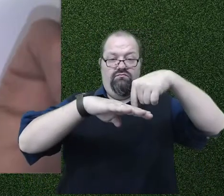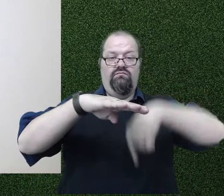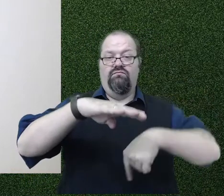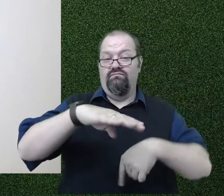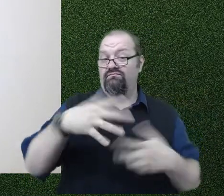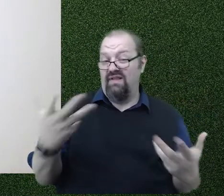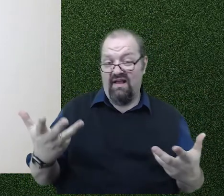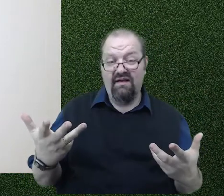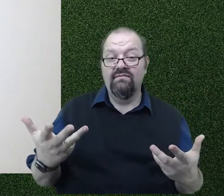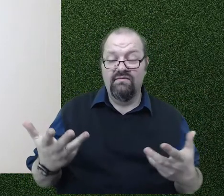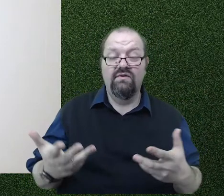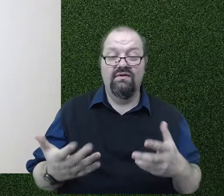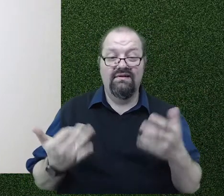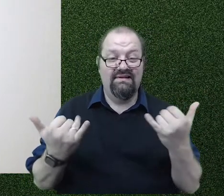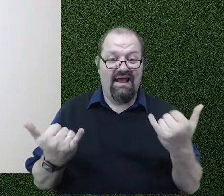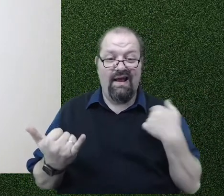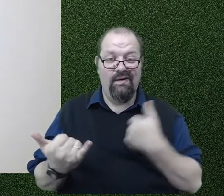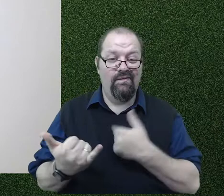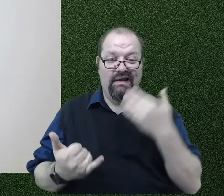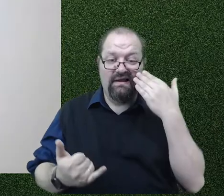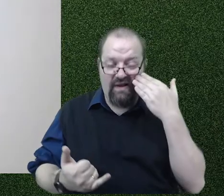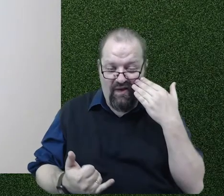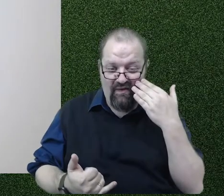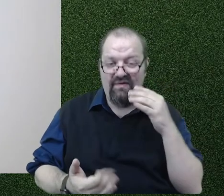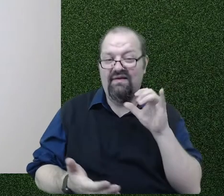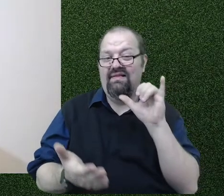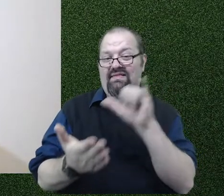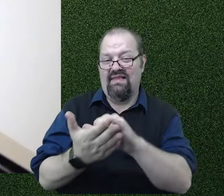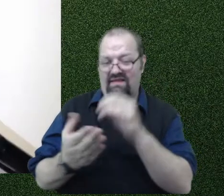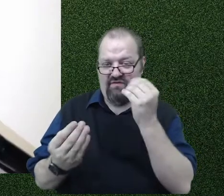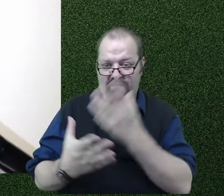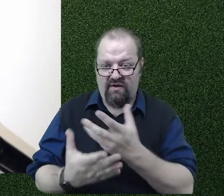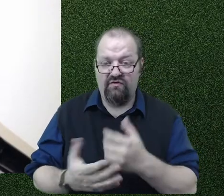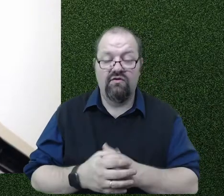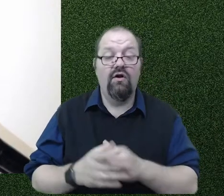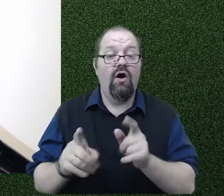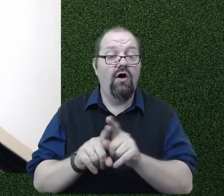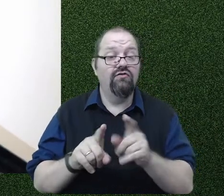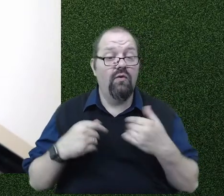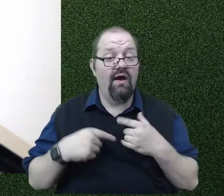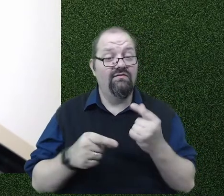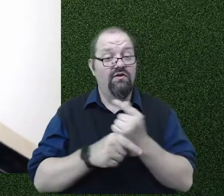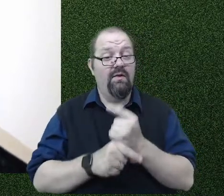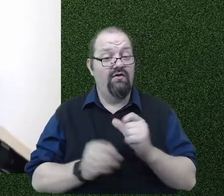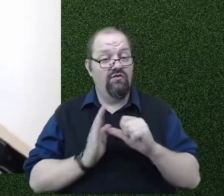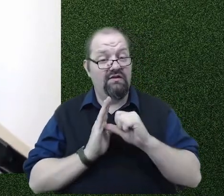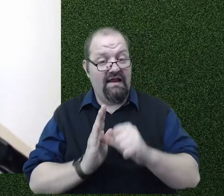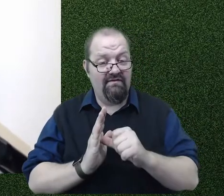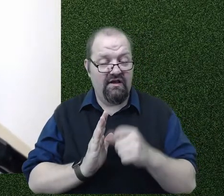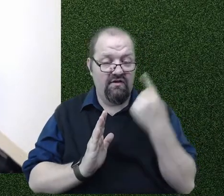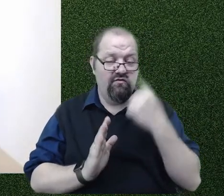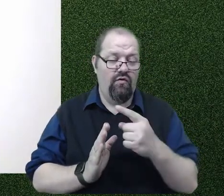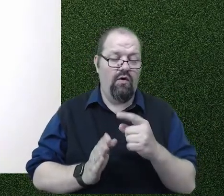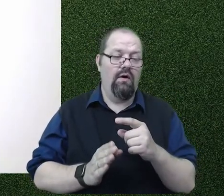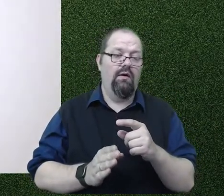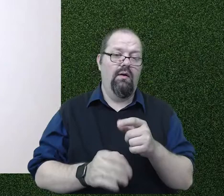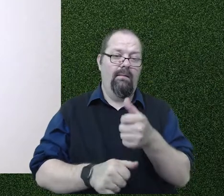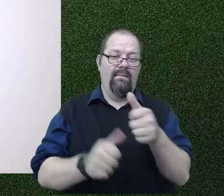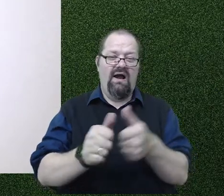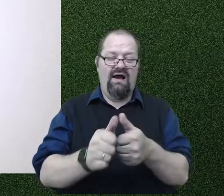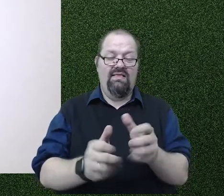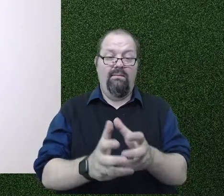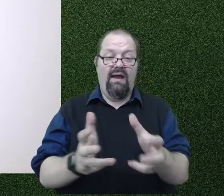So now we know those. Now there's also geometric significance behind the magnitude of the cross